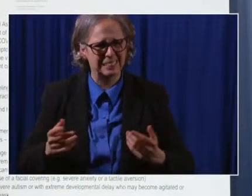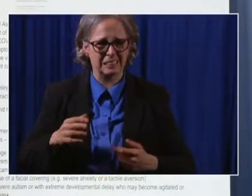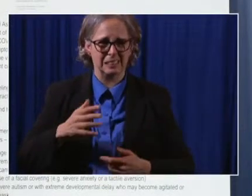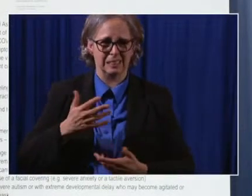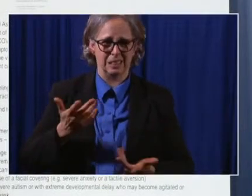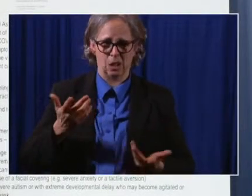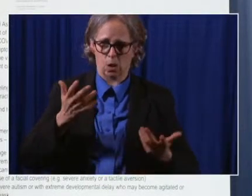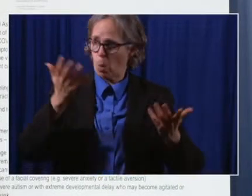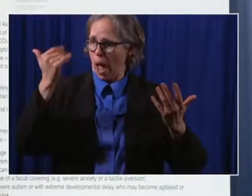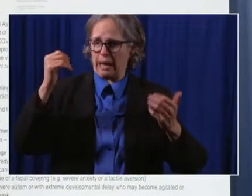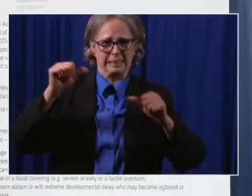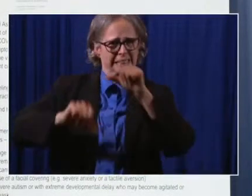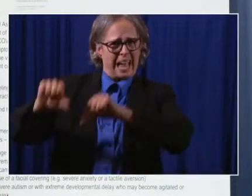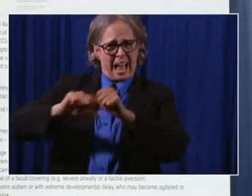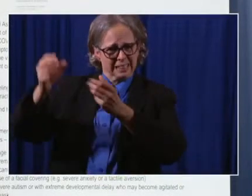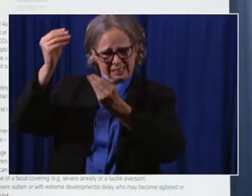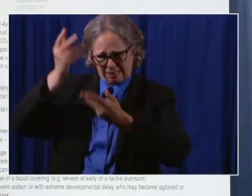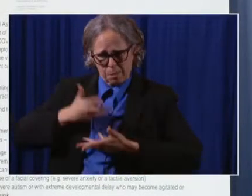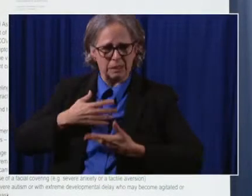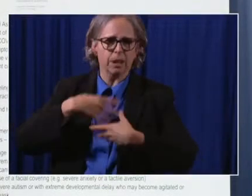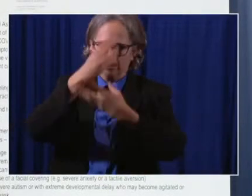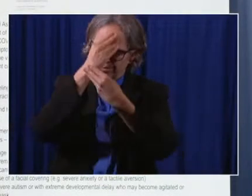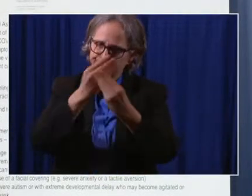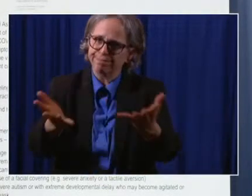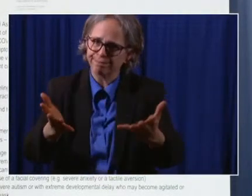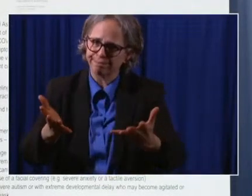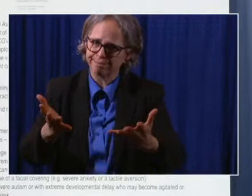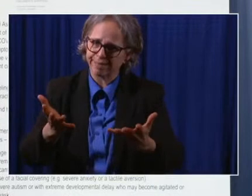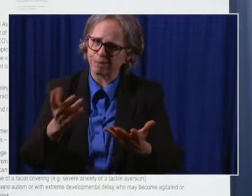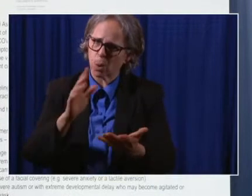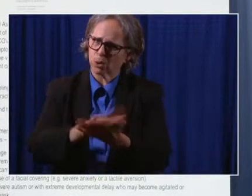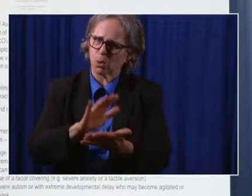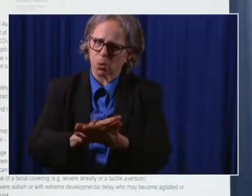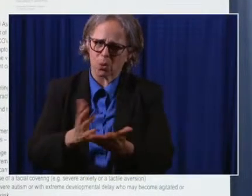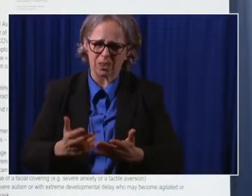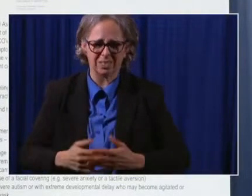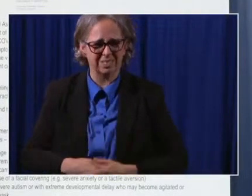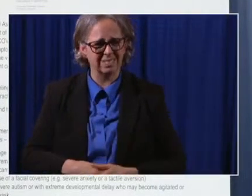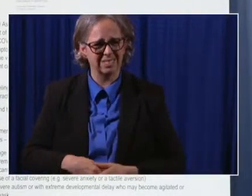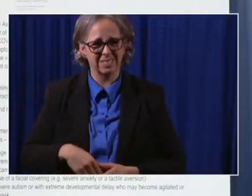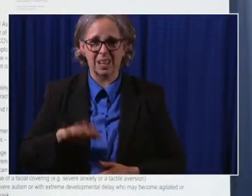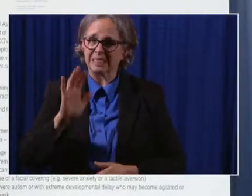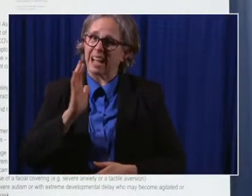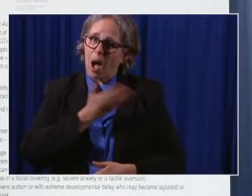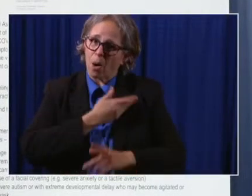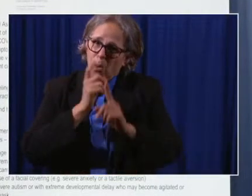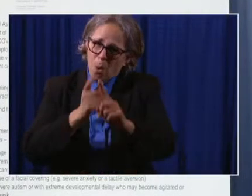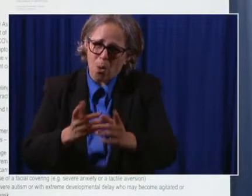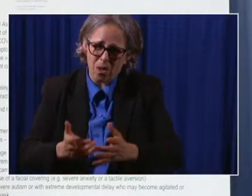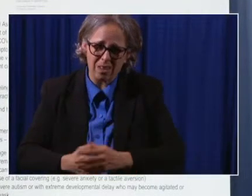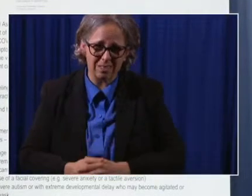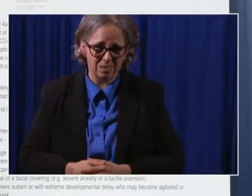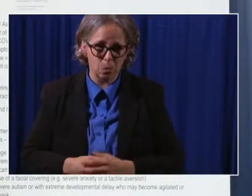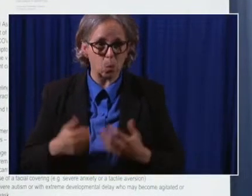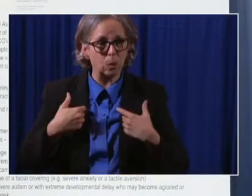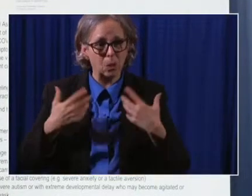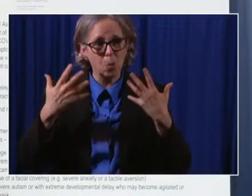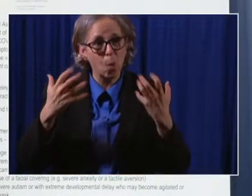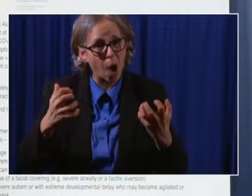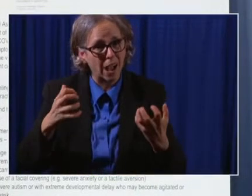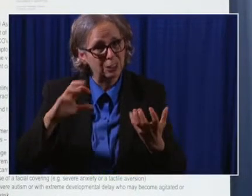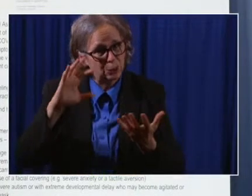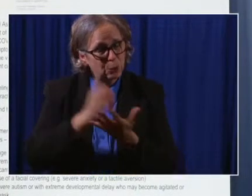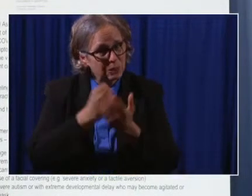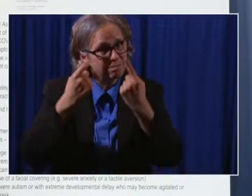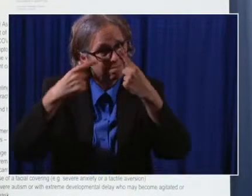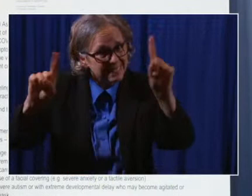to them, this is the norm. This is a goal. This is what we would like you to achieve because this is the best science